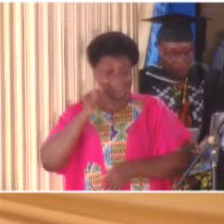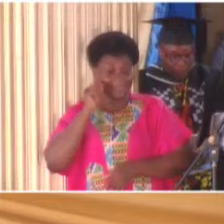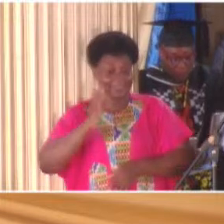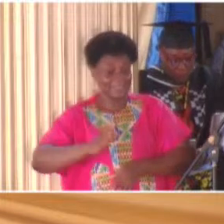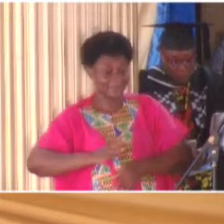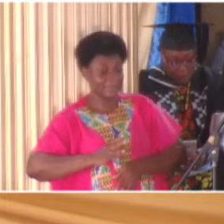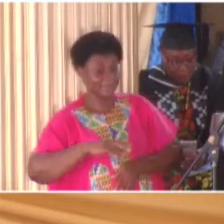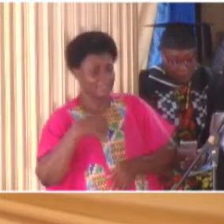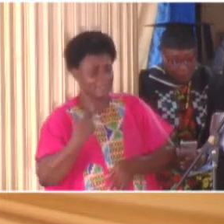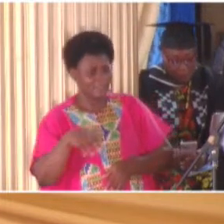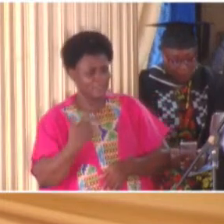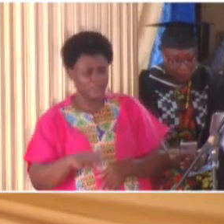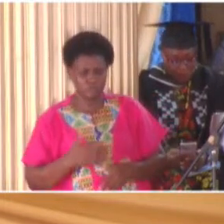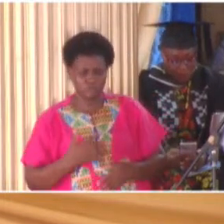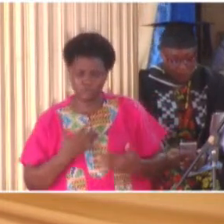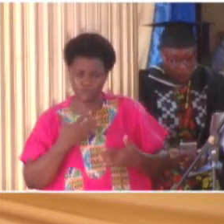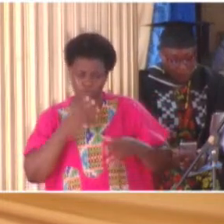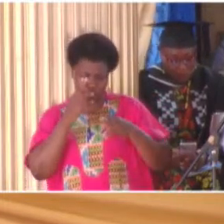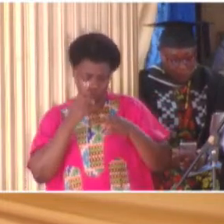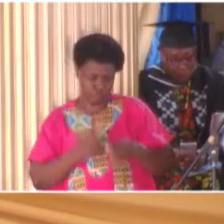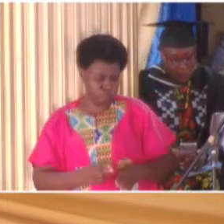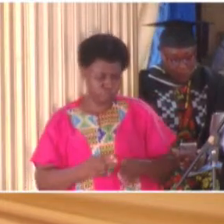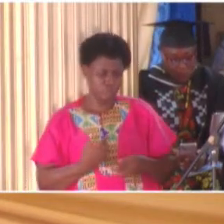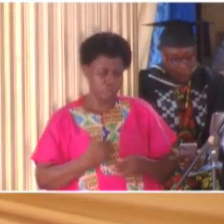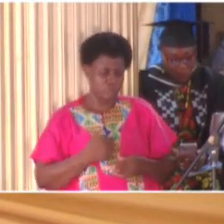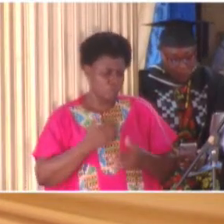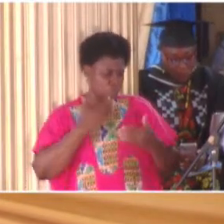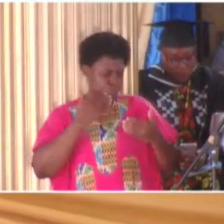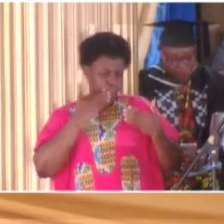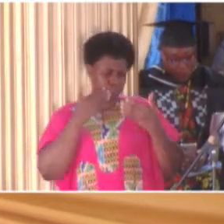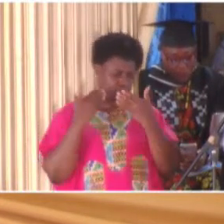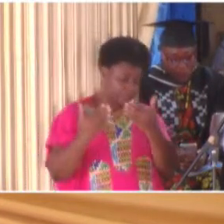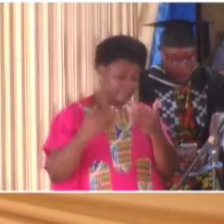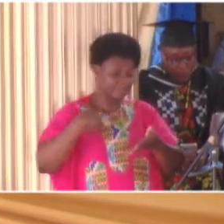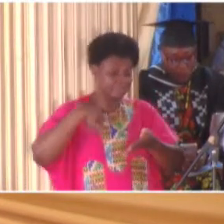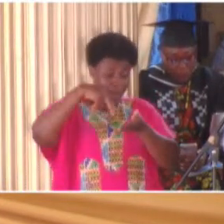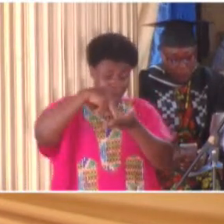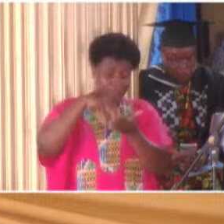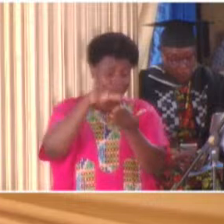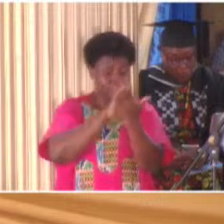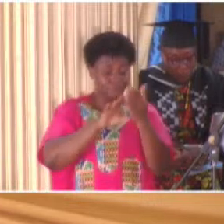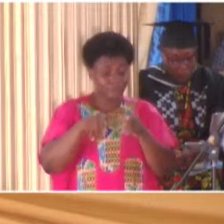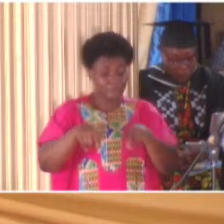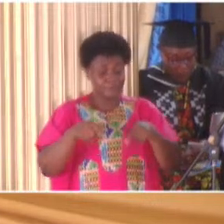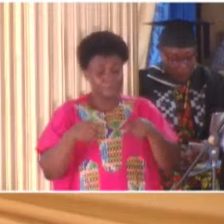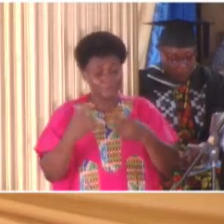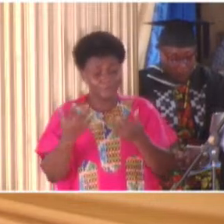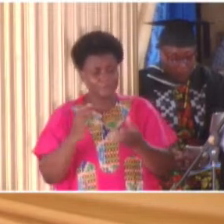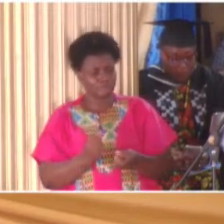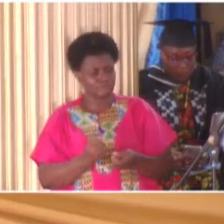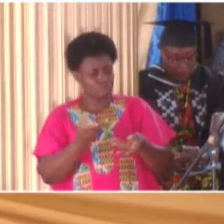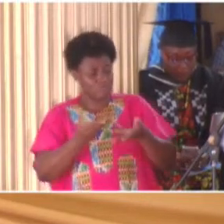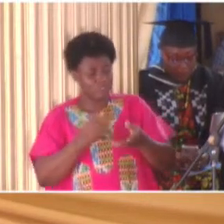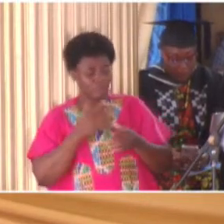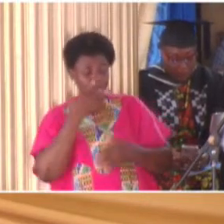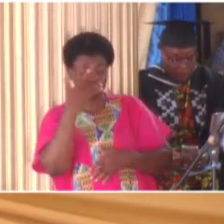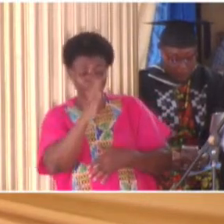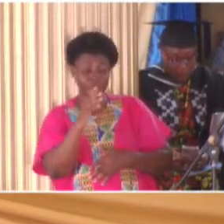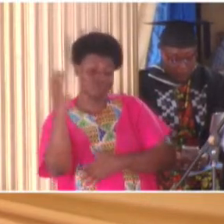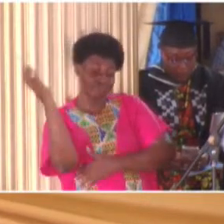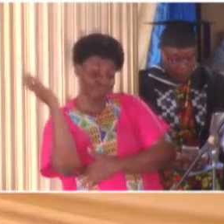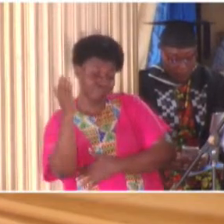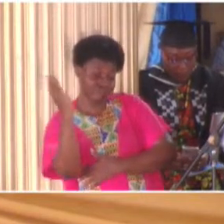It is with immense honor and gratitude that I stand before you today, entrusted with the privilege of delivering